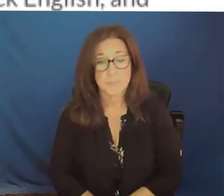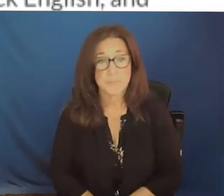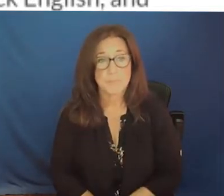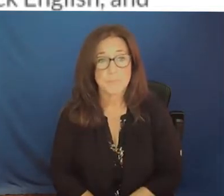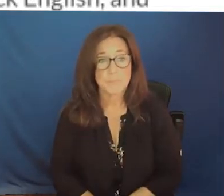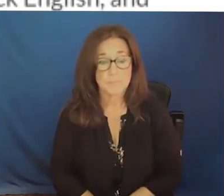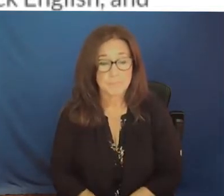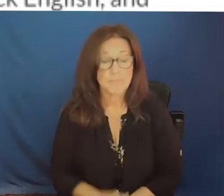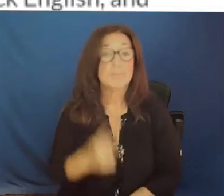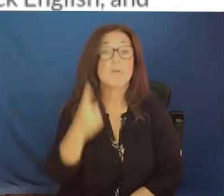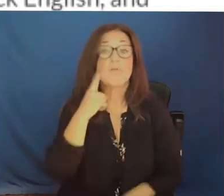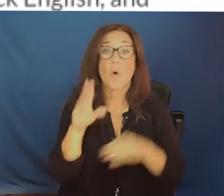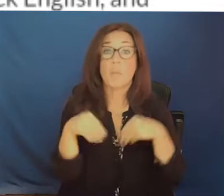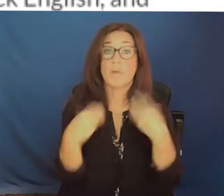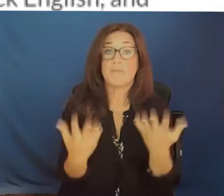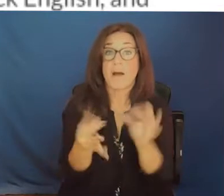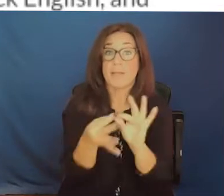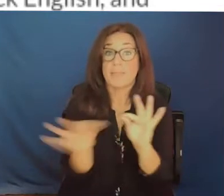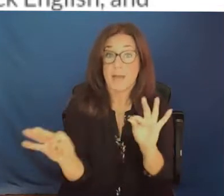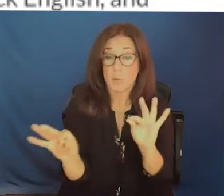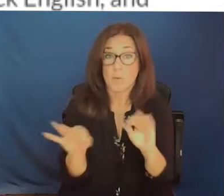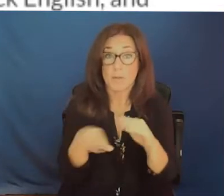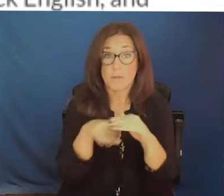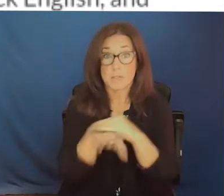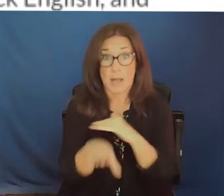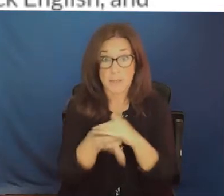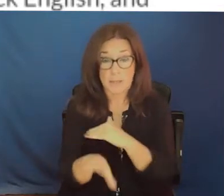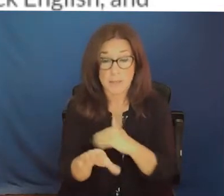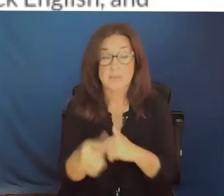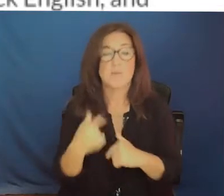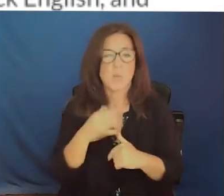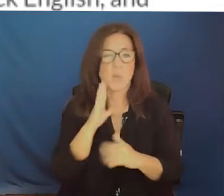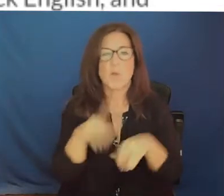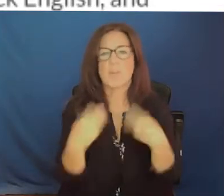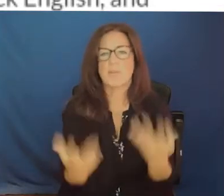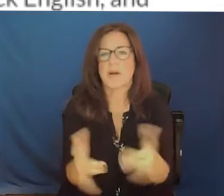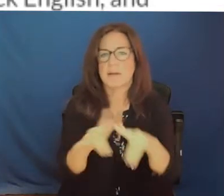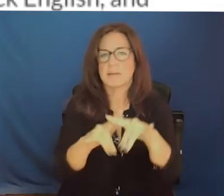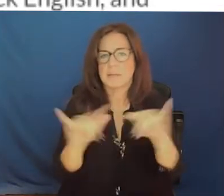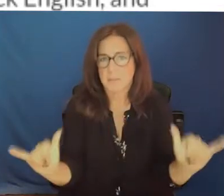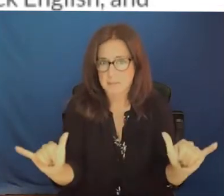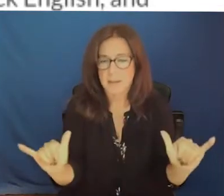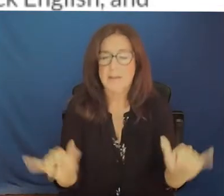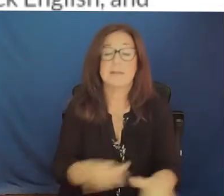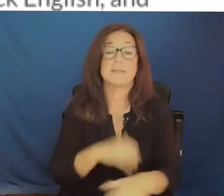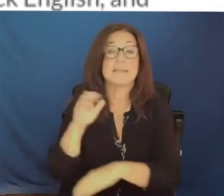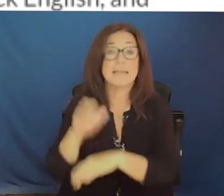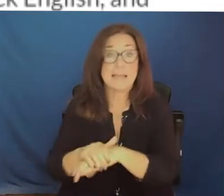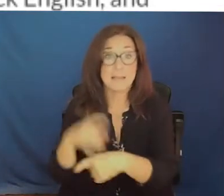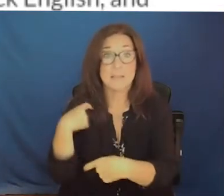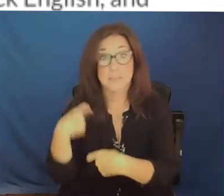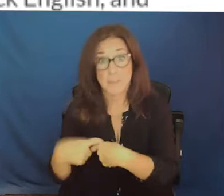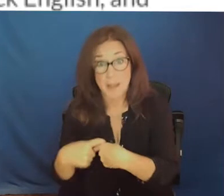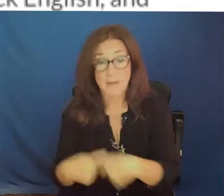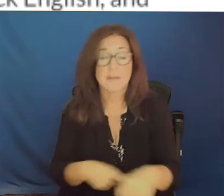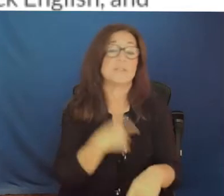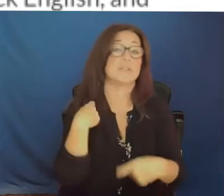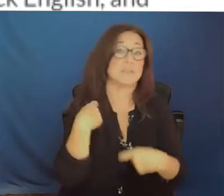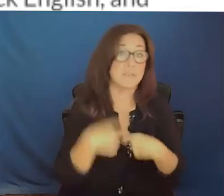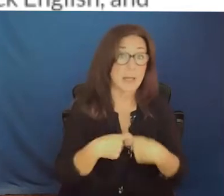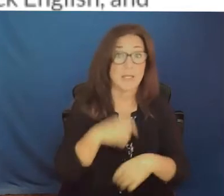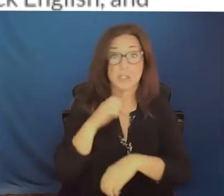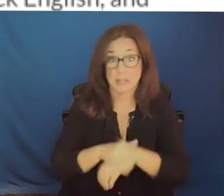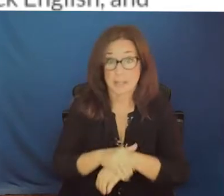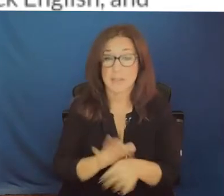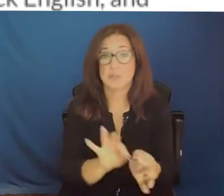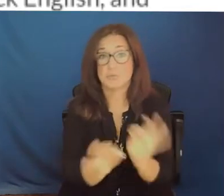order to provide language access, we will be providing simultaneous bidirectional interpretation in English and Spanish. If you are bilingual, you do